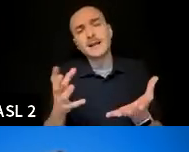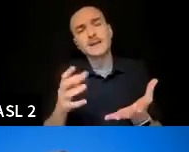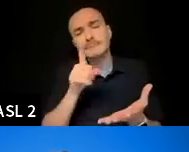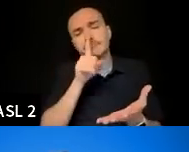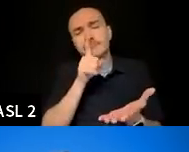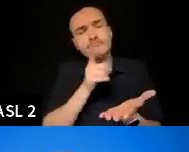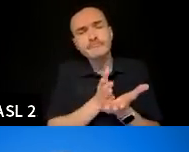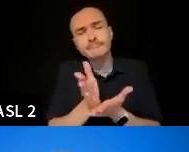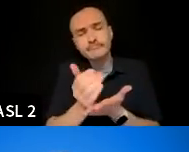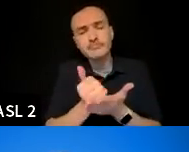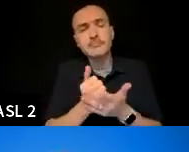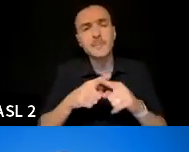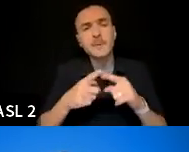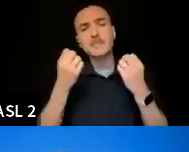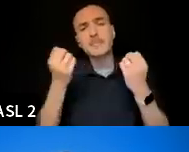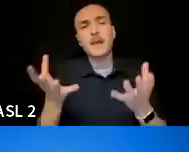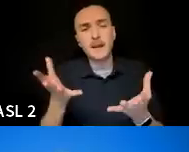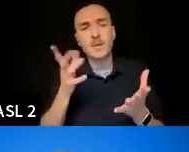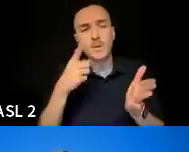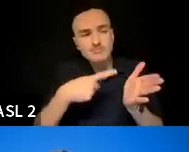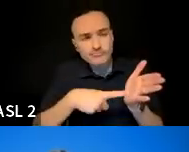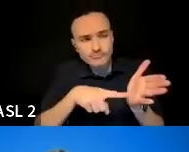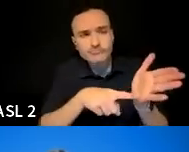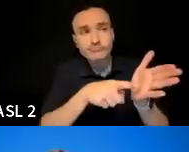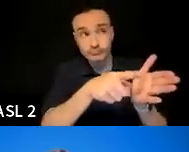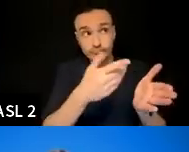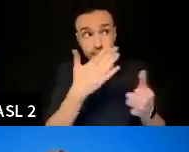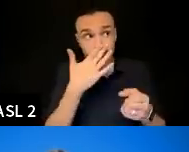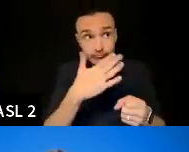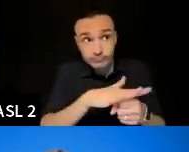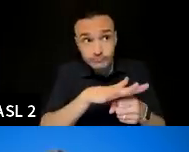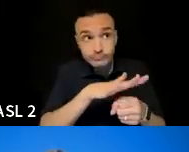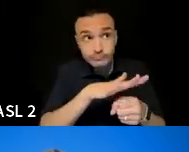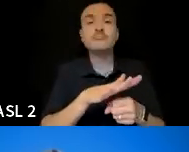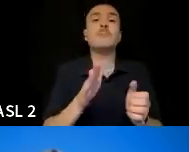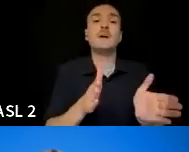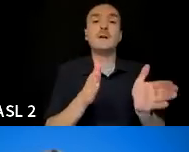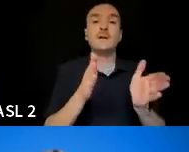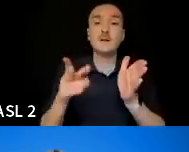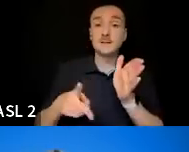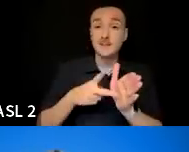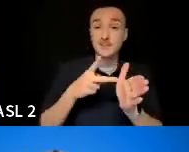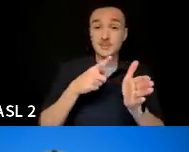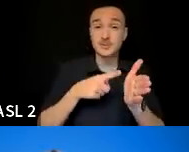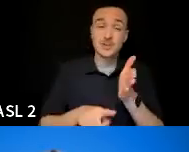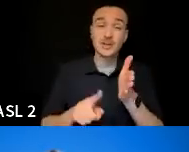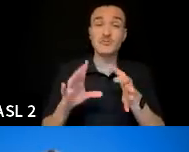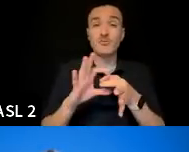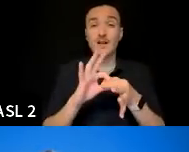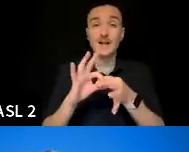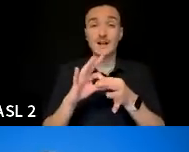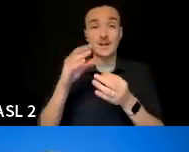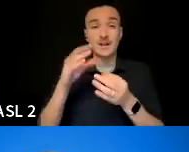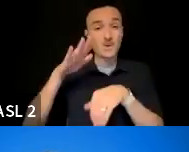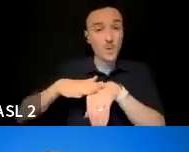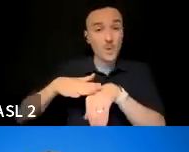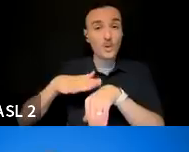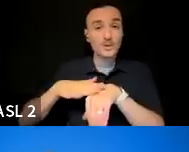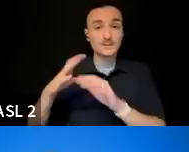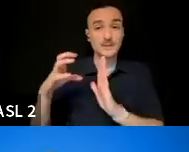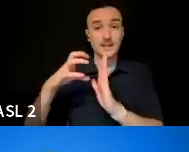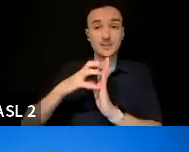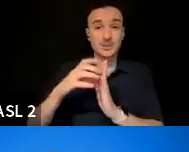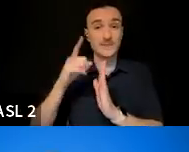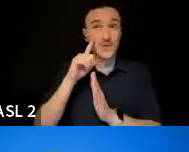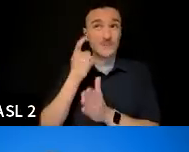start. You should double check the related notices section of the funding opportunity for any late-breaking changes before